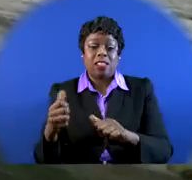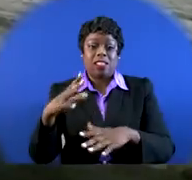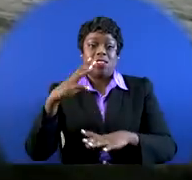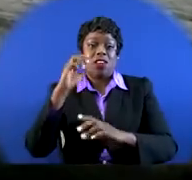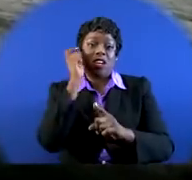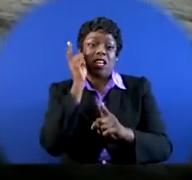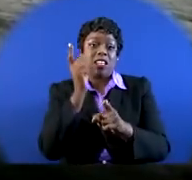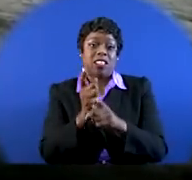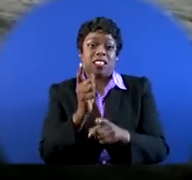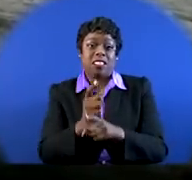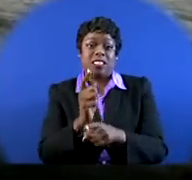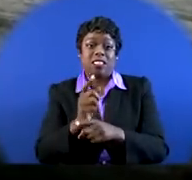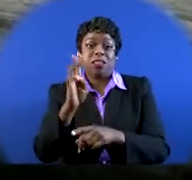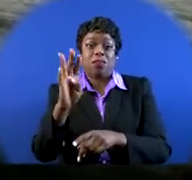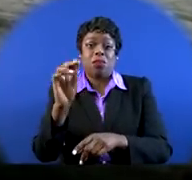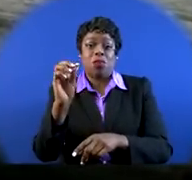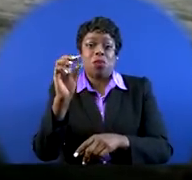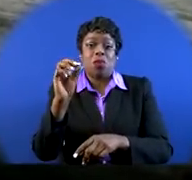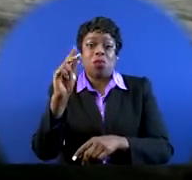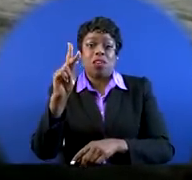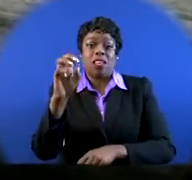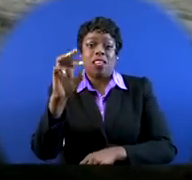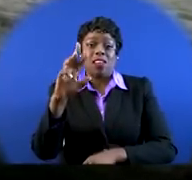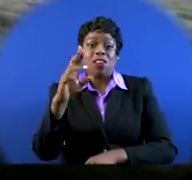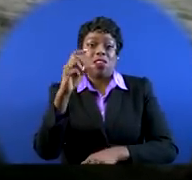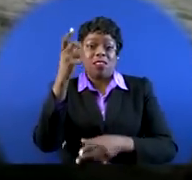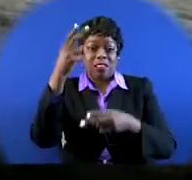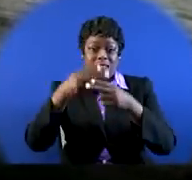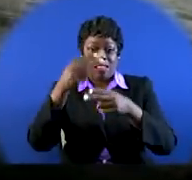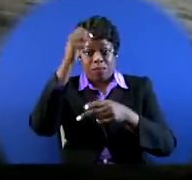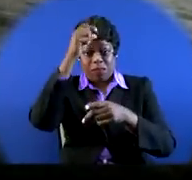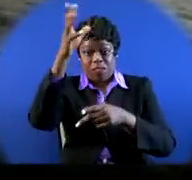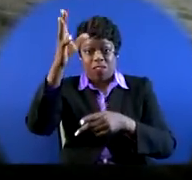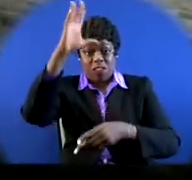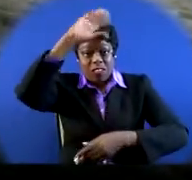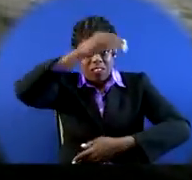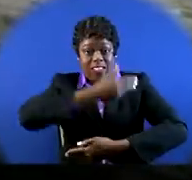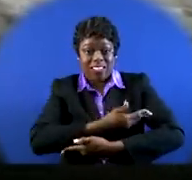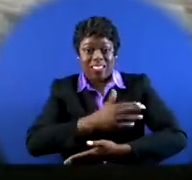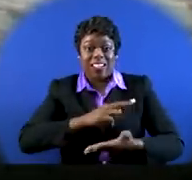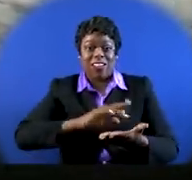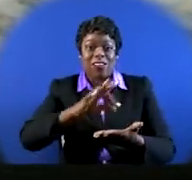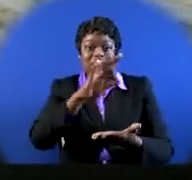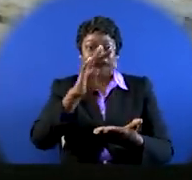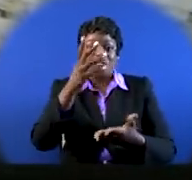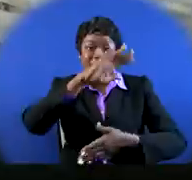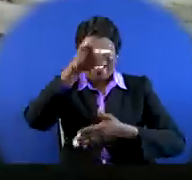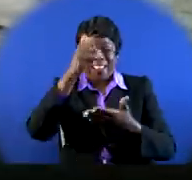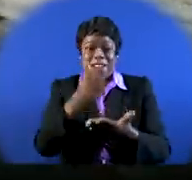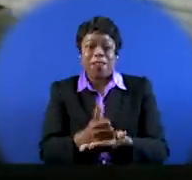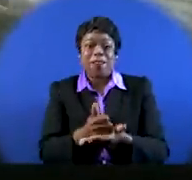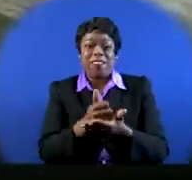Booker, in the name of the Father and of the Son and of the Holy Ghost. Amen.